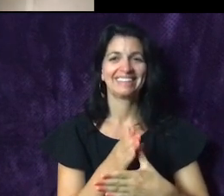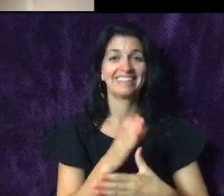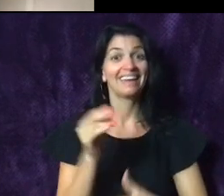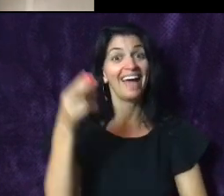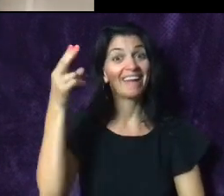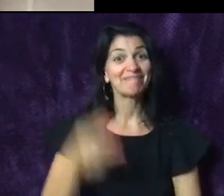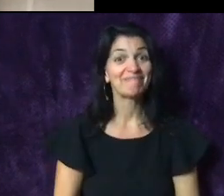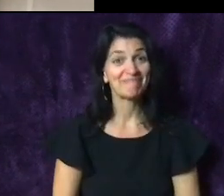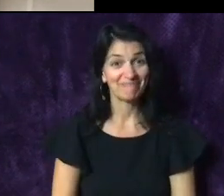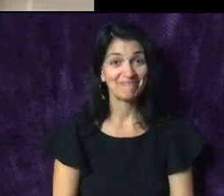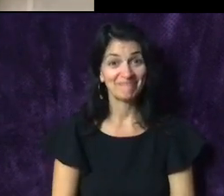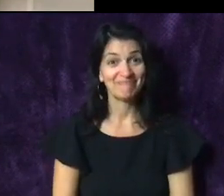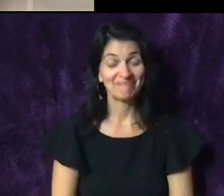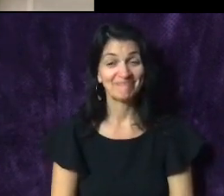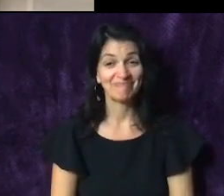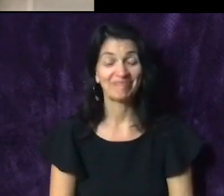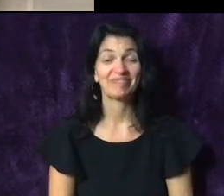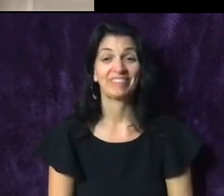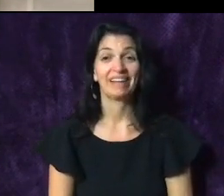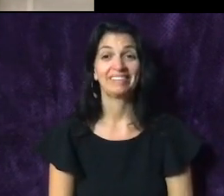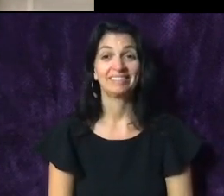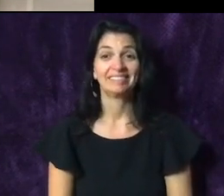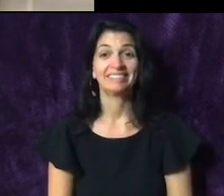And high.